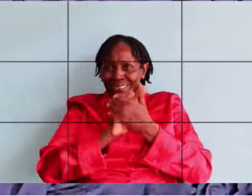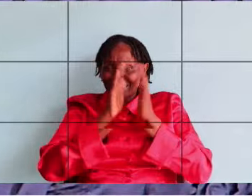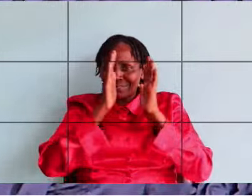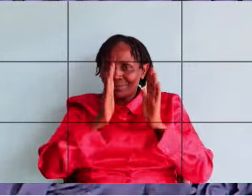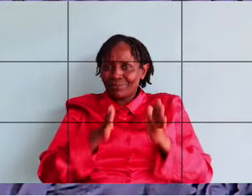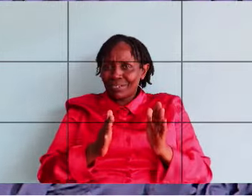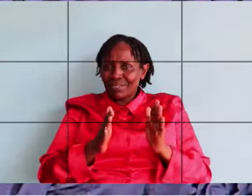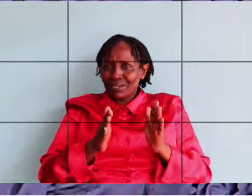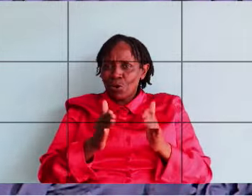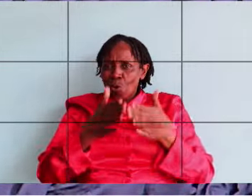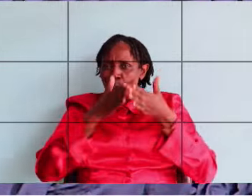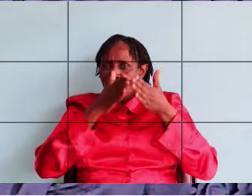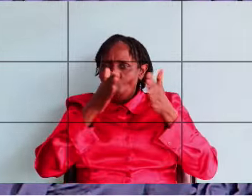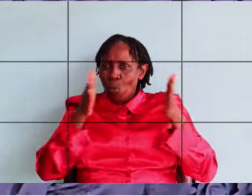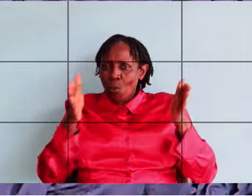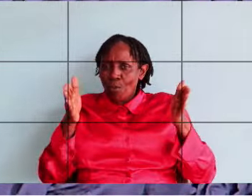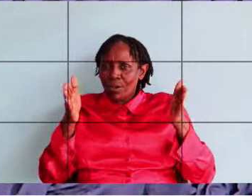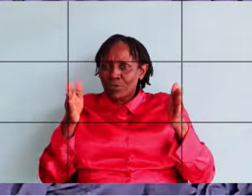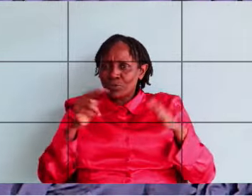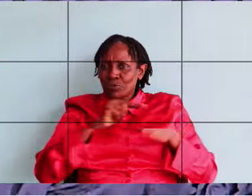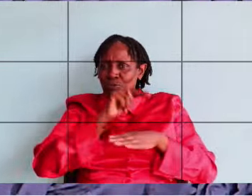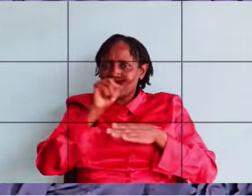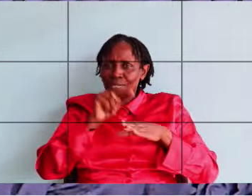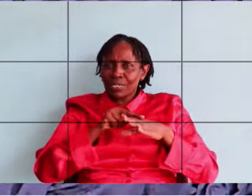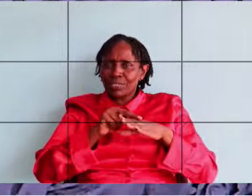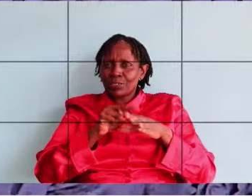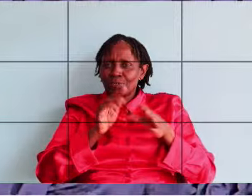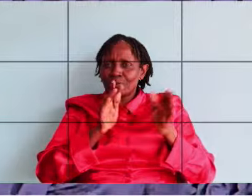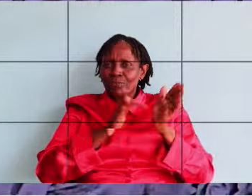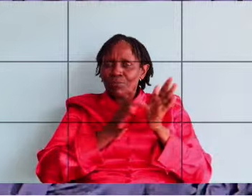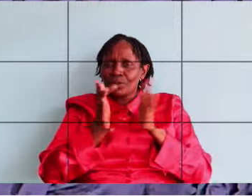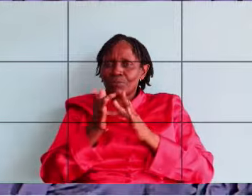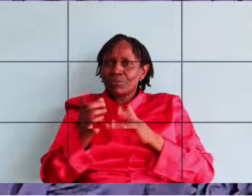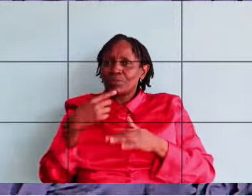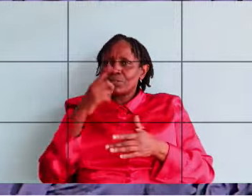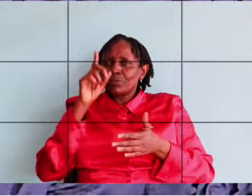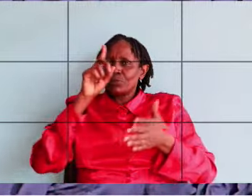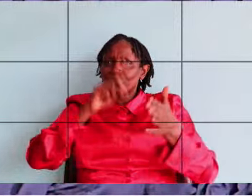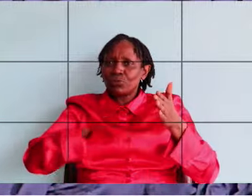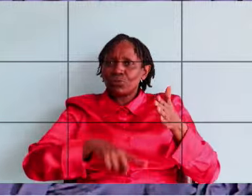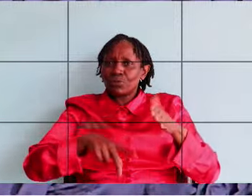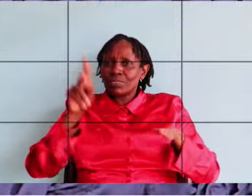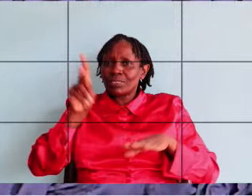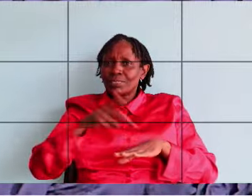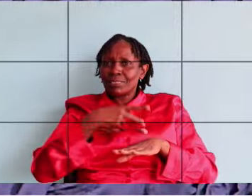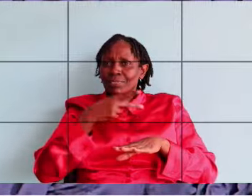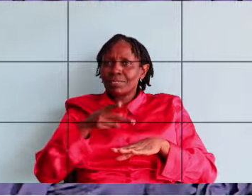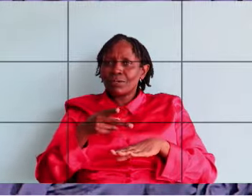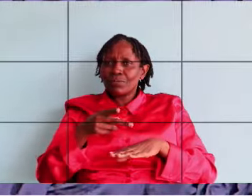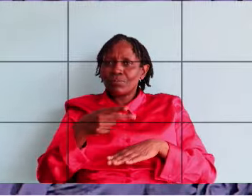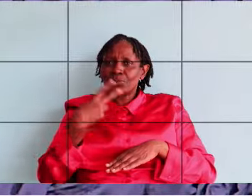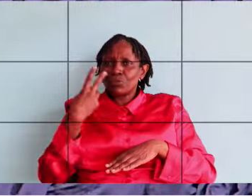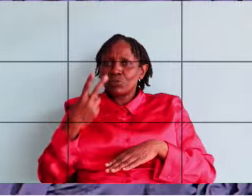open doors to those nations. The Bible says in Psalms 2 verse 8, ask of me and I will give you the nations as